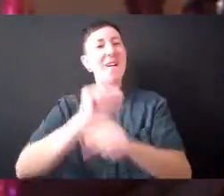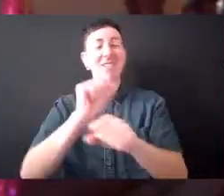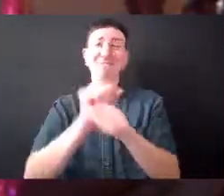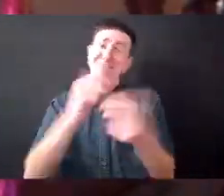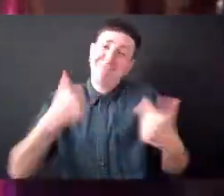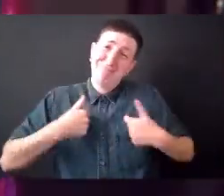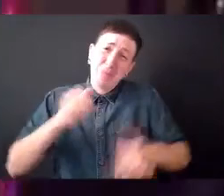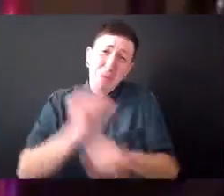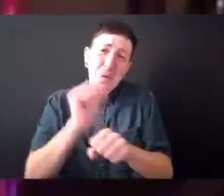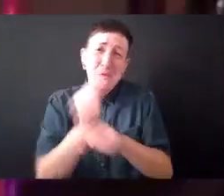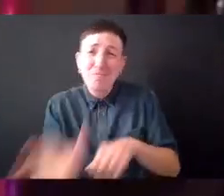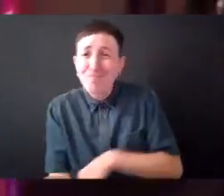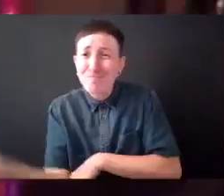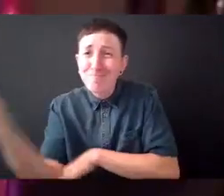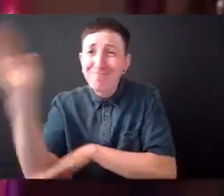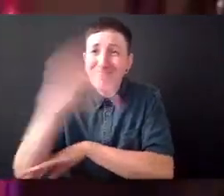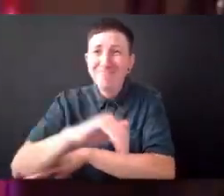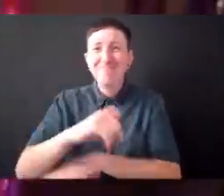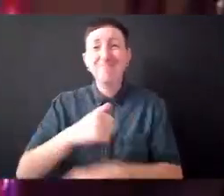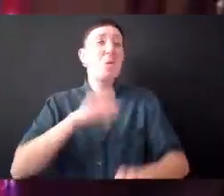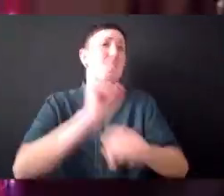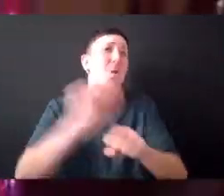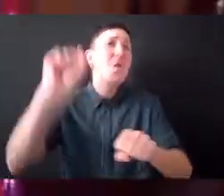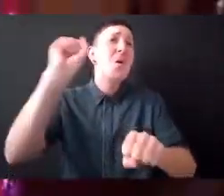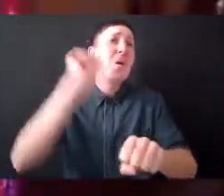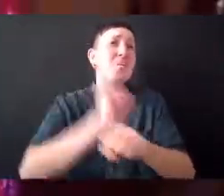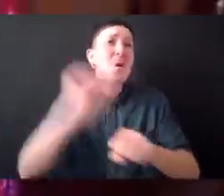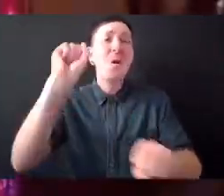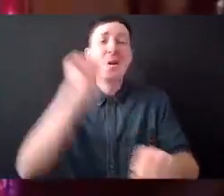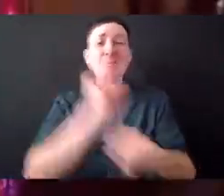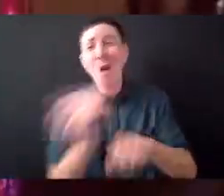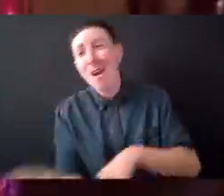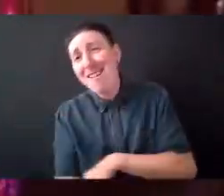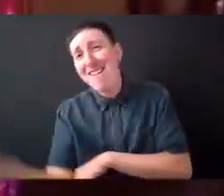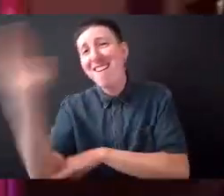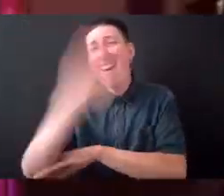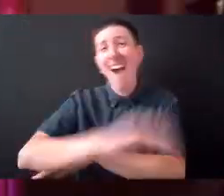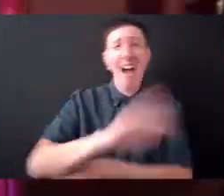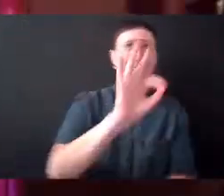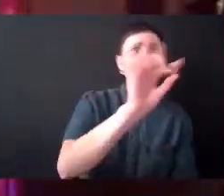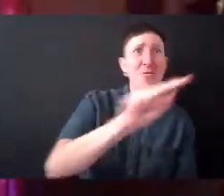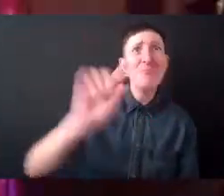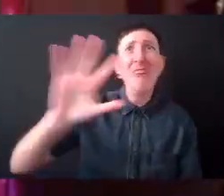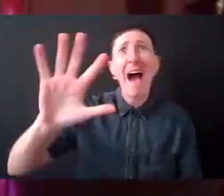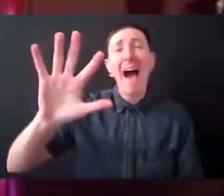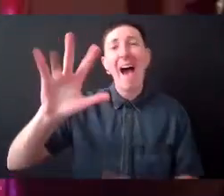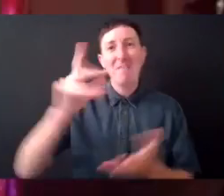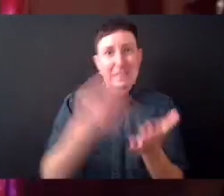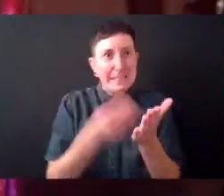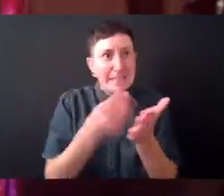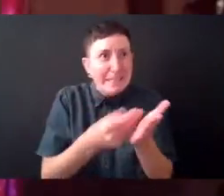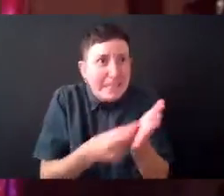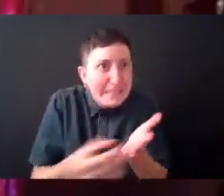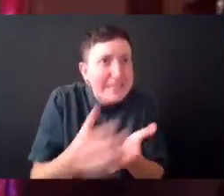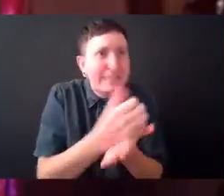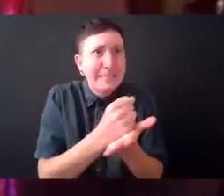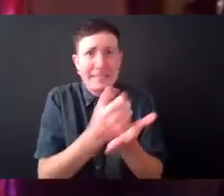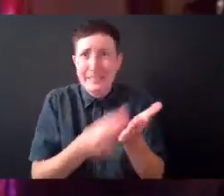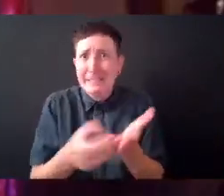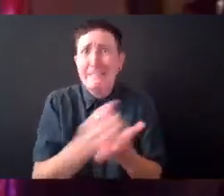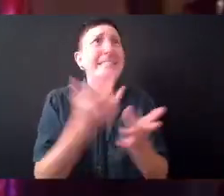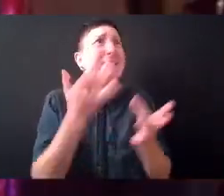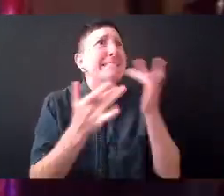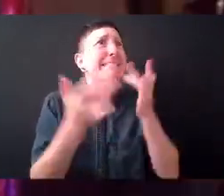9 to 5. Working 9 to 5. What a way to make a living. And it's getting